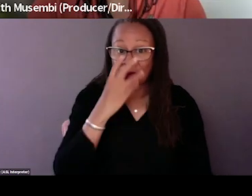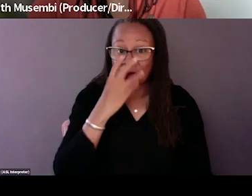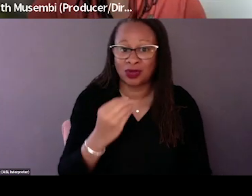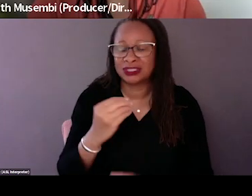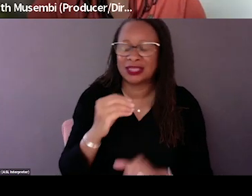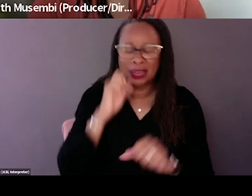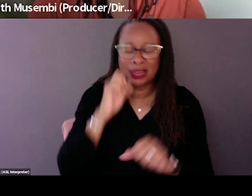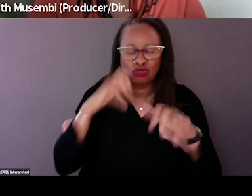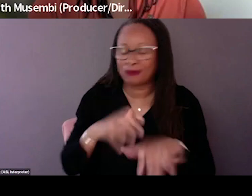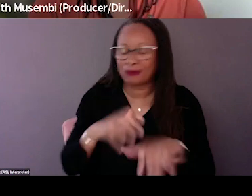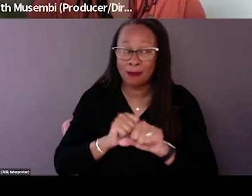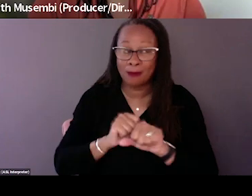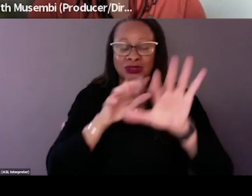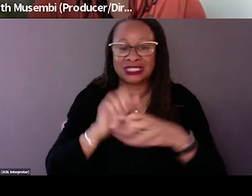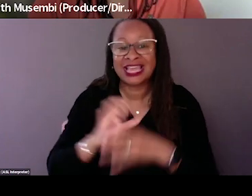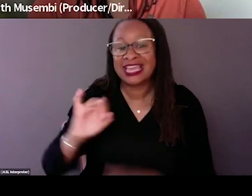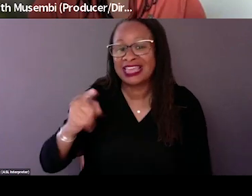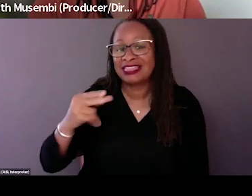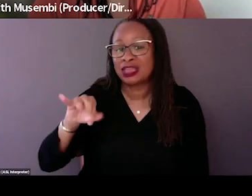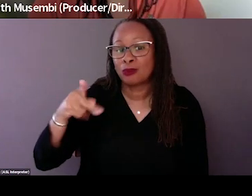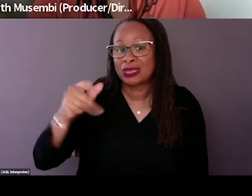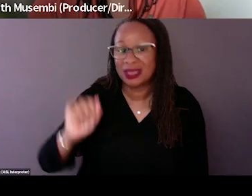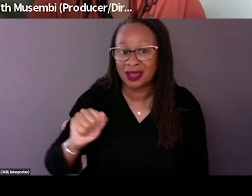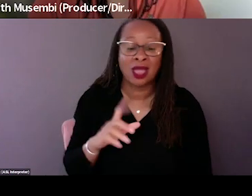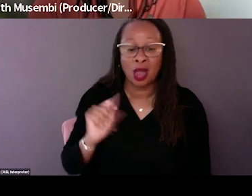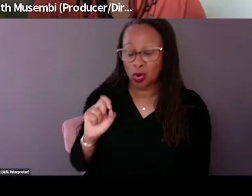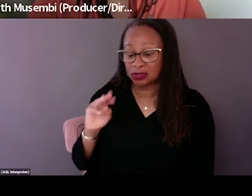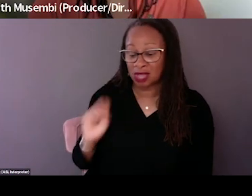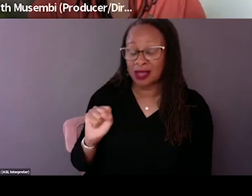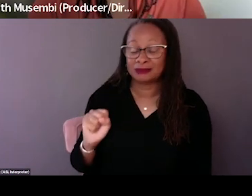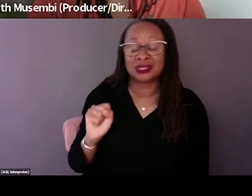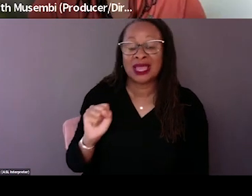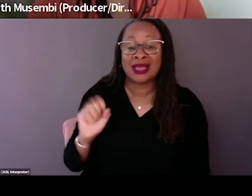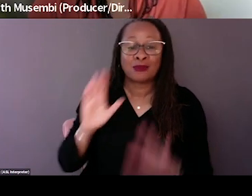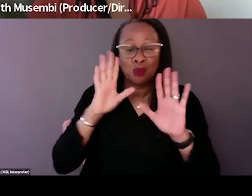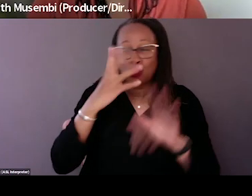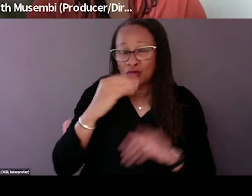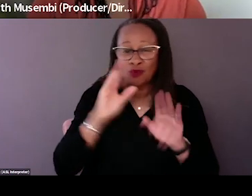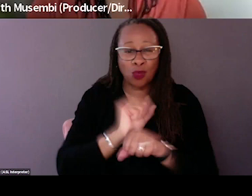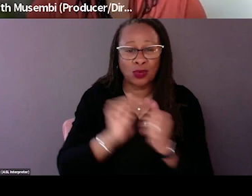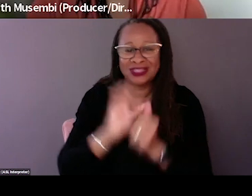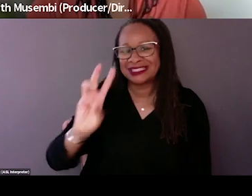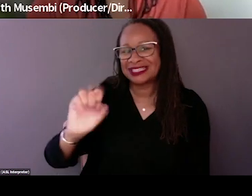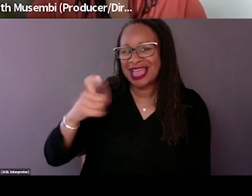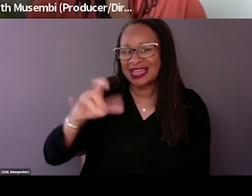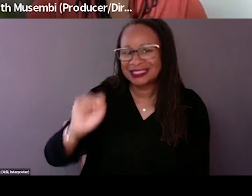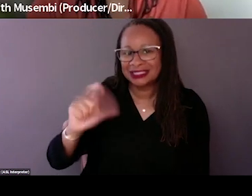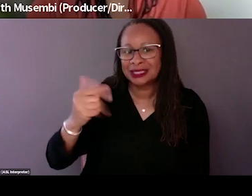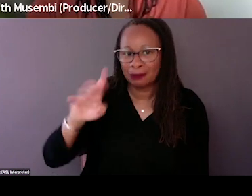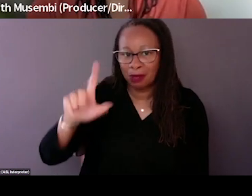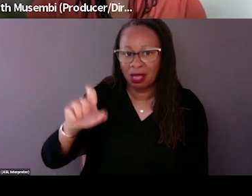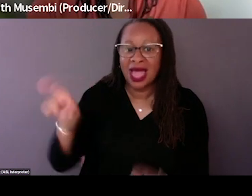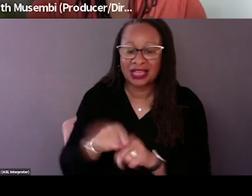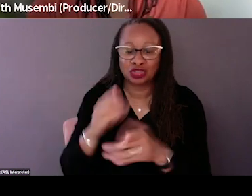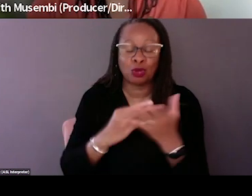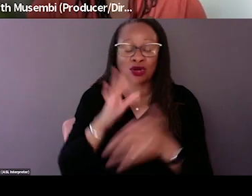the Tom's beautiful work with the six-axis gimbal, where you're literally part of the hyena clan as they're running. You know, you feel like you